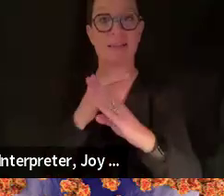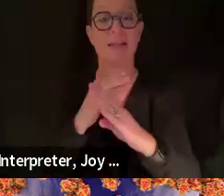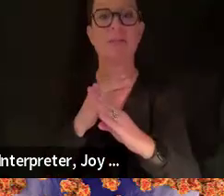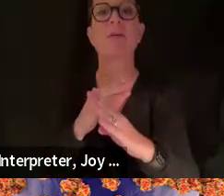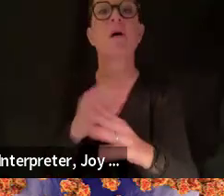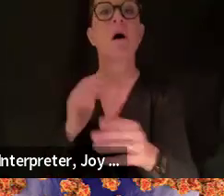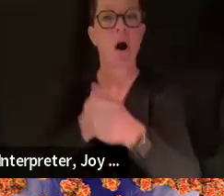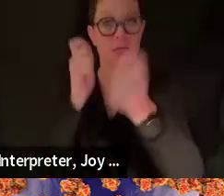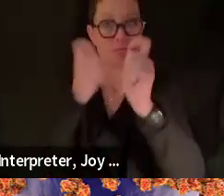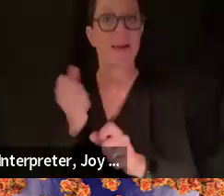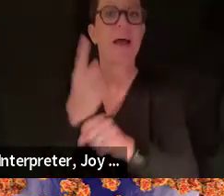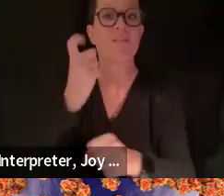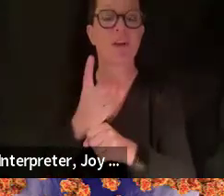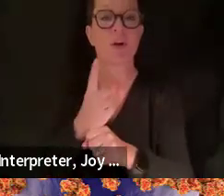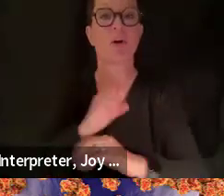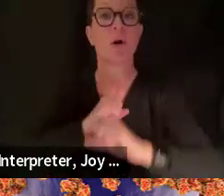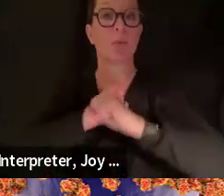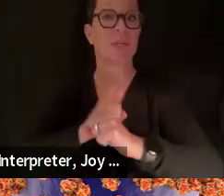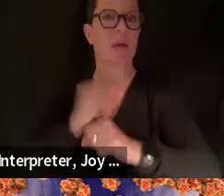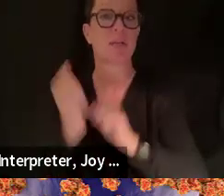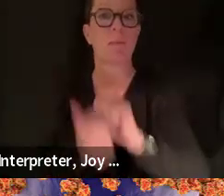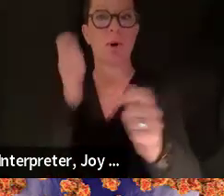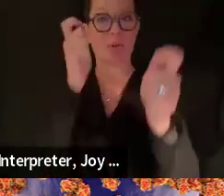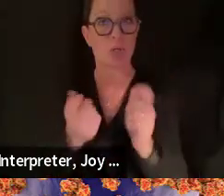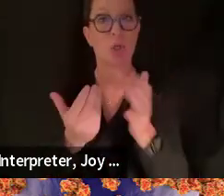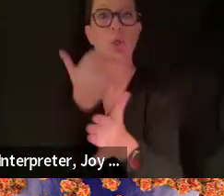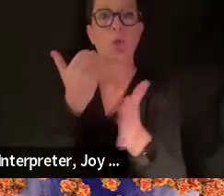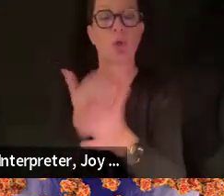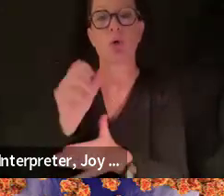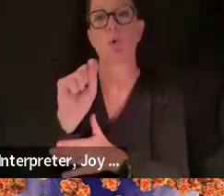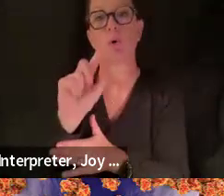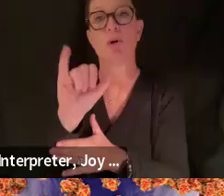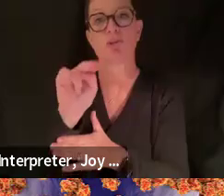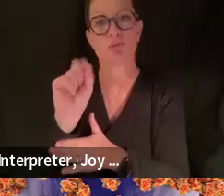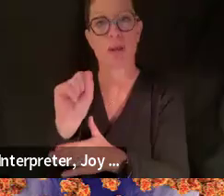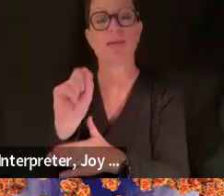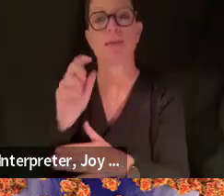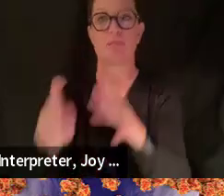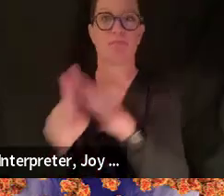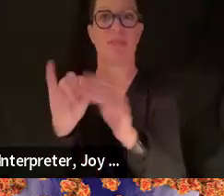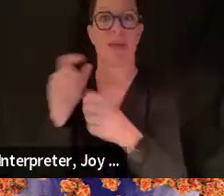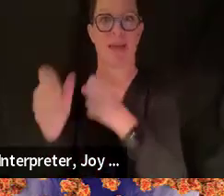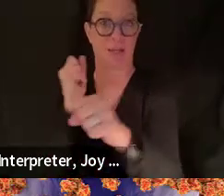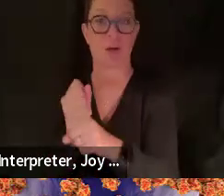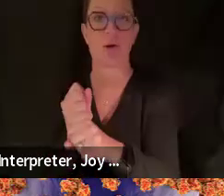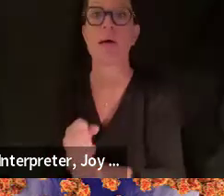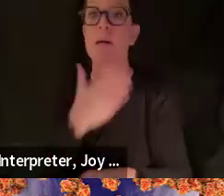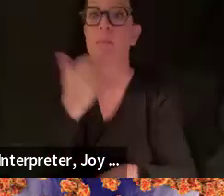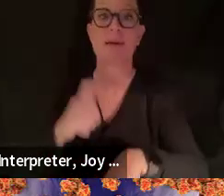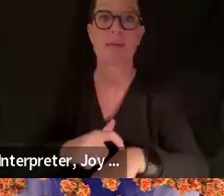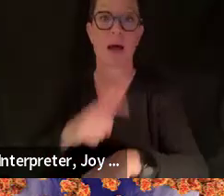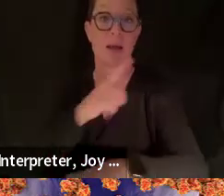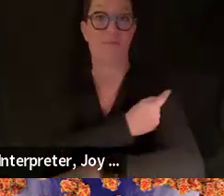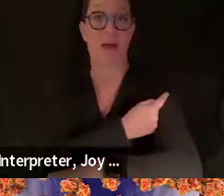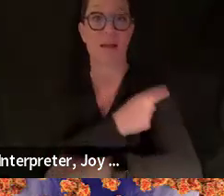to protect against the most common or dangerous strains that season. The best time to get